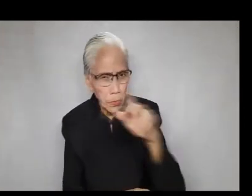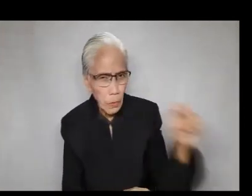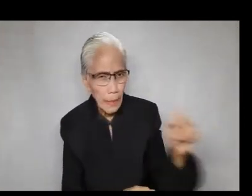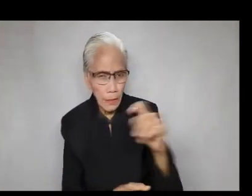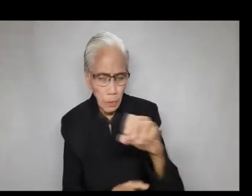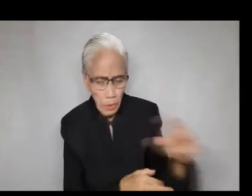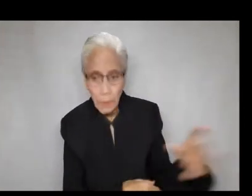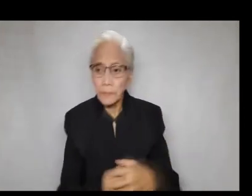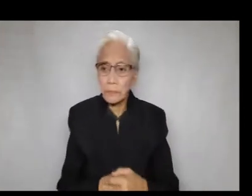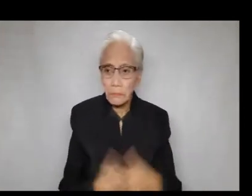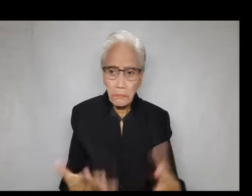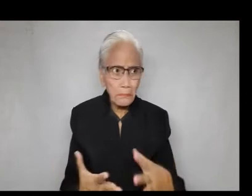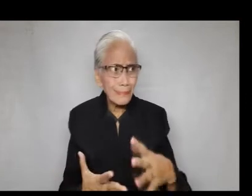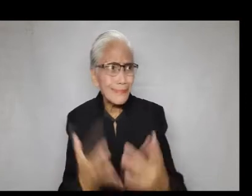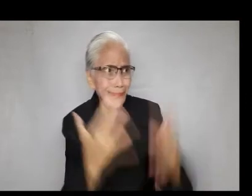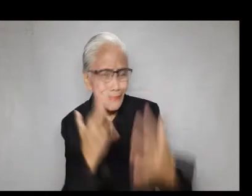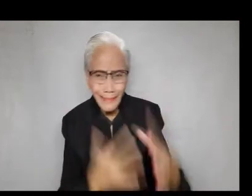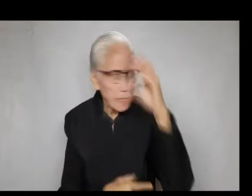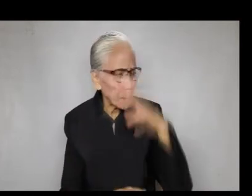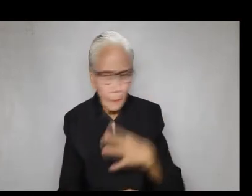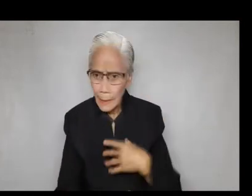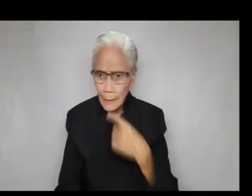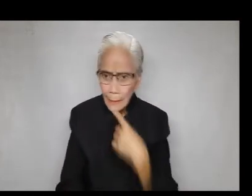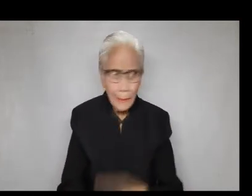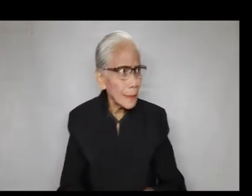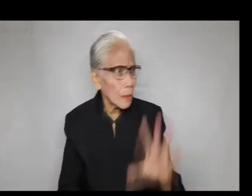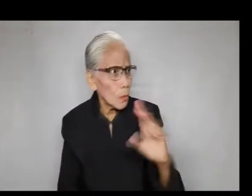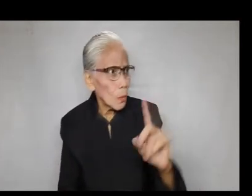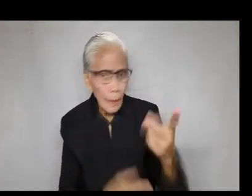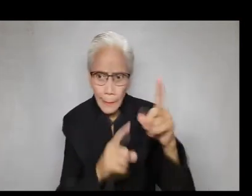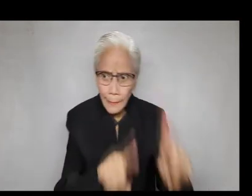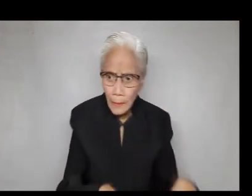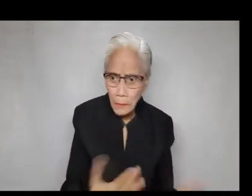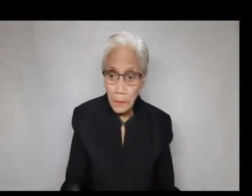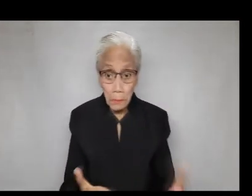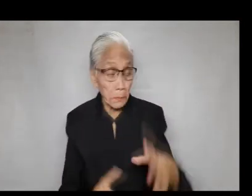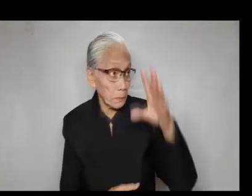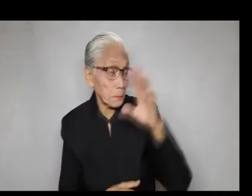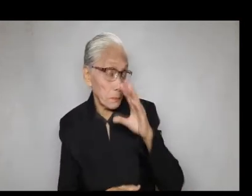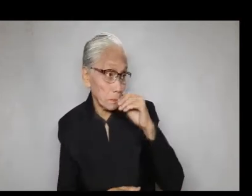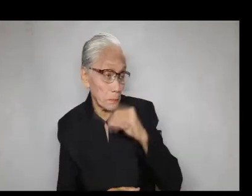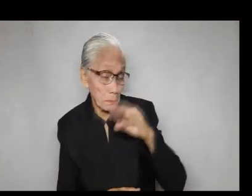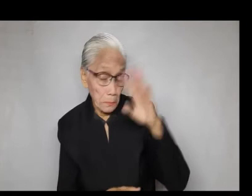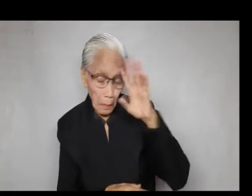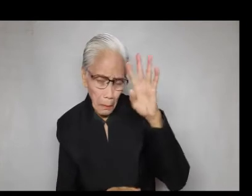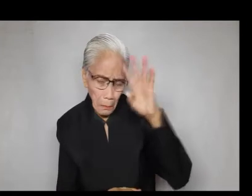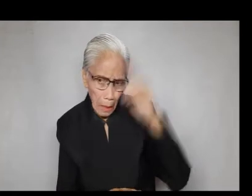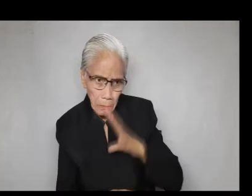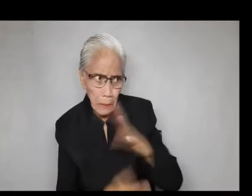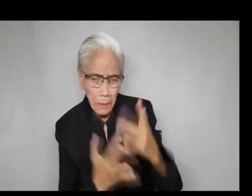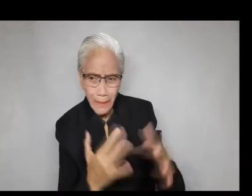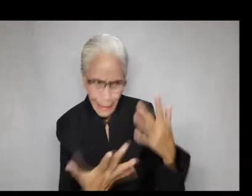squirt, squirt. The fireman asked, "What's going on here?" A spokesman for the group turned and said, "Well, we